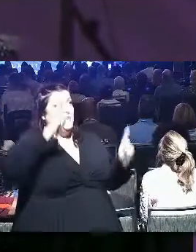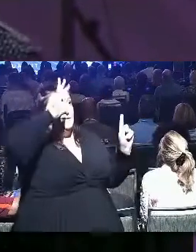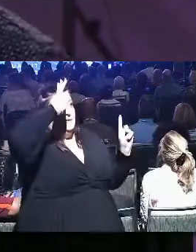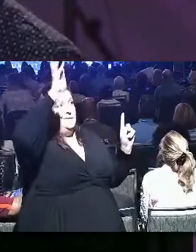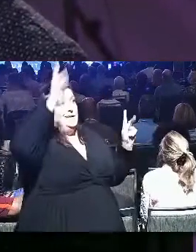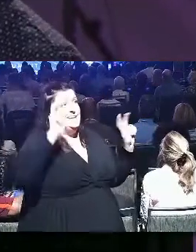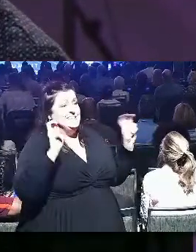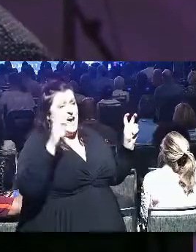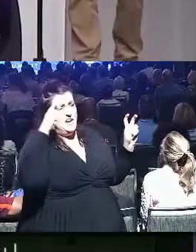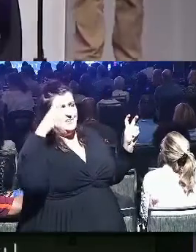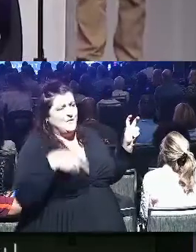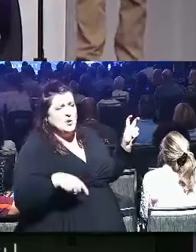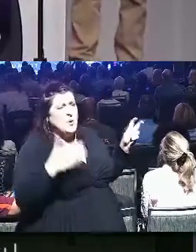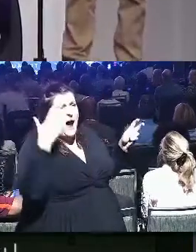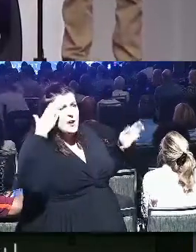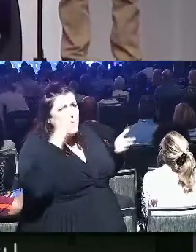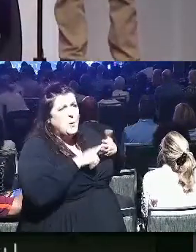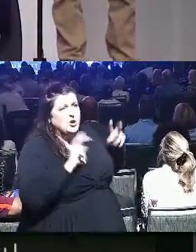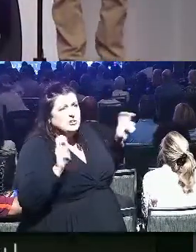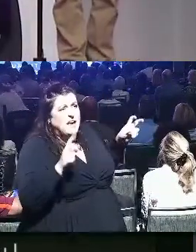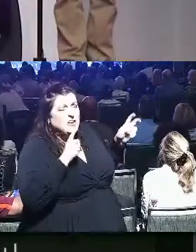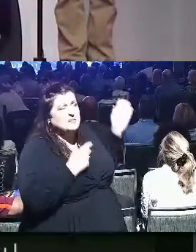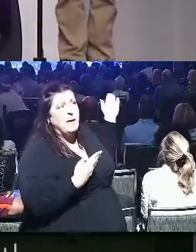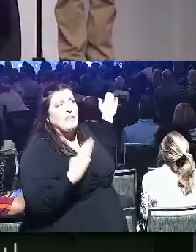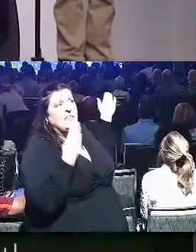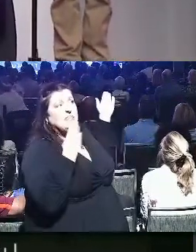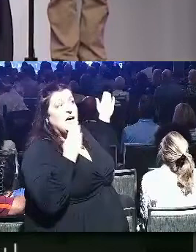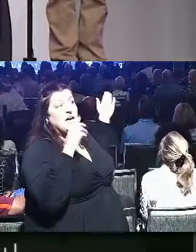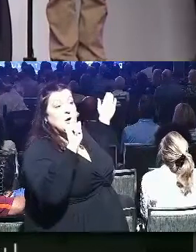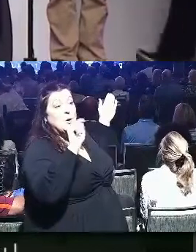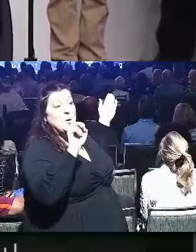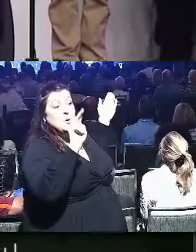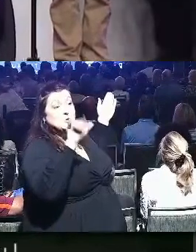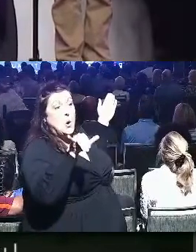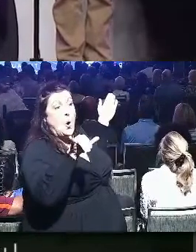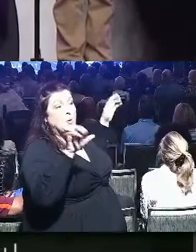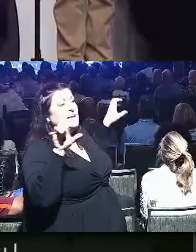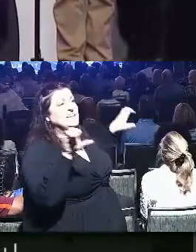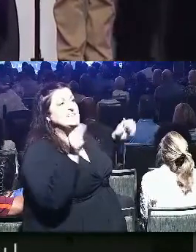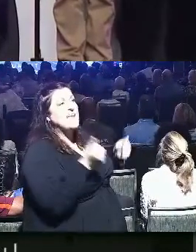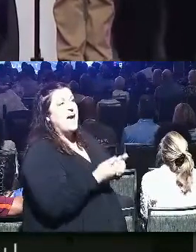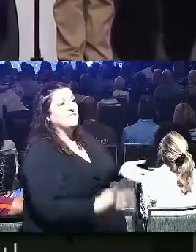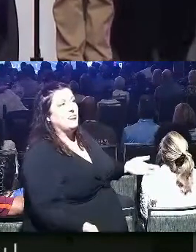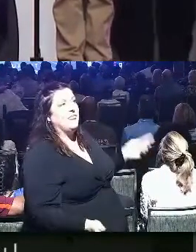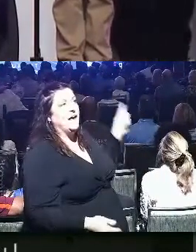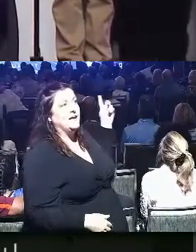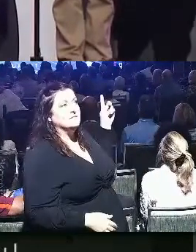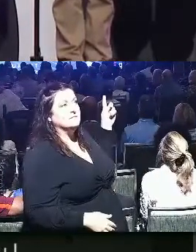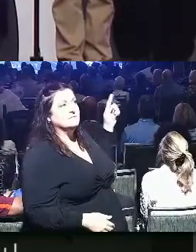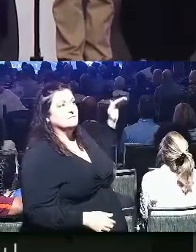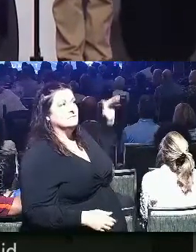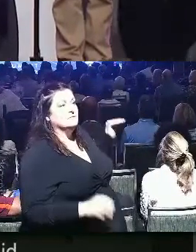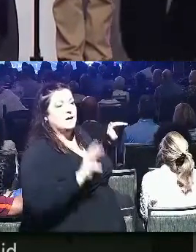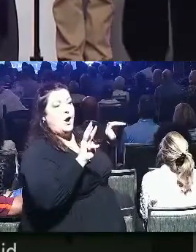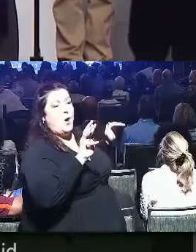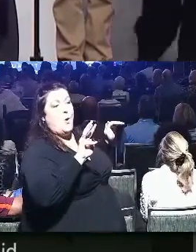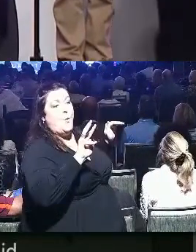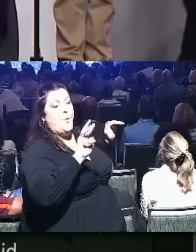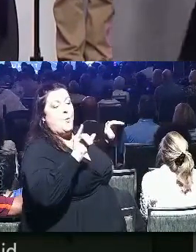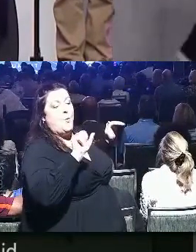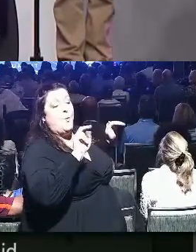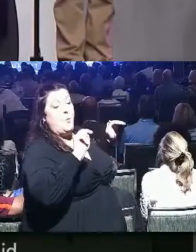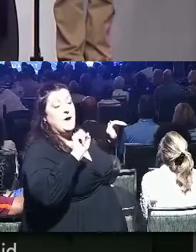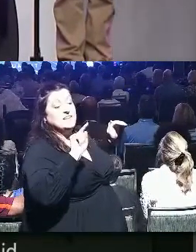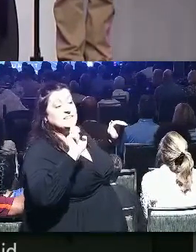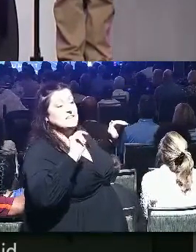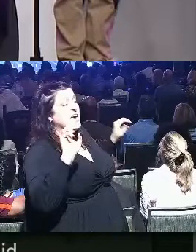no idea what you did. I just know that Tony Fernandez did everything, that Winston Battino did everything,